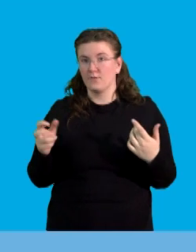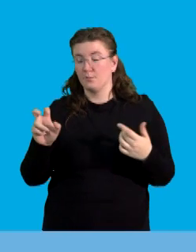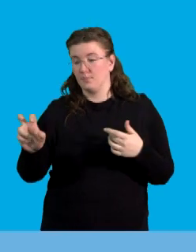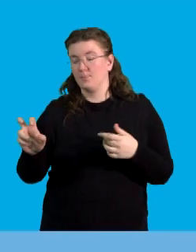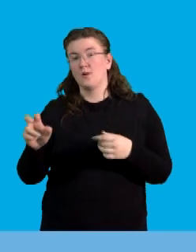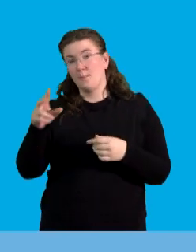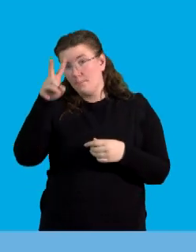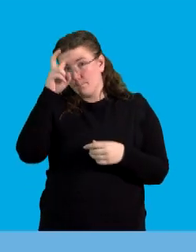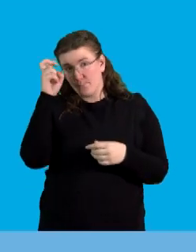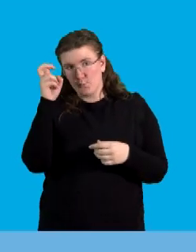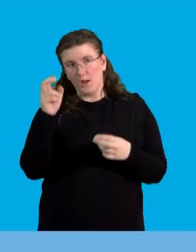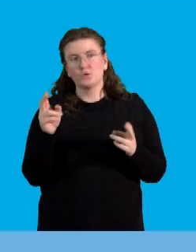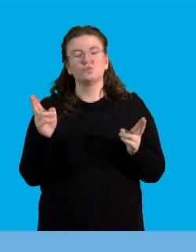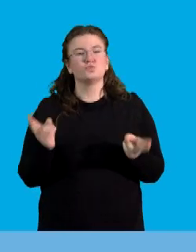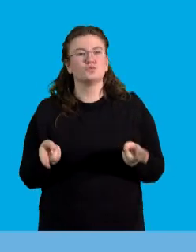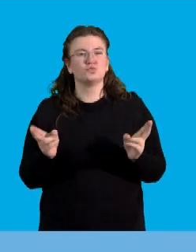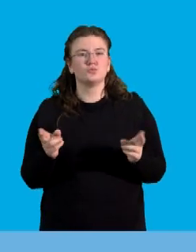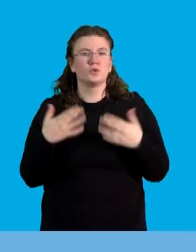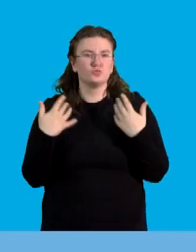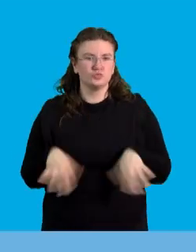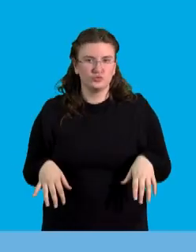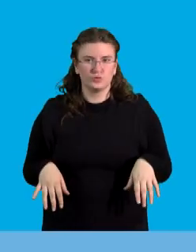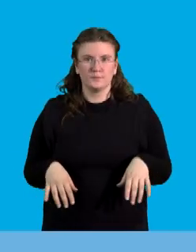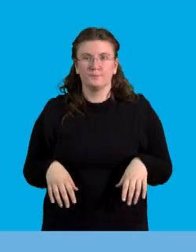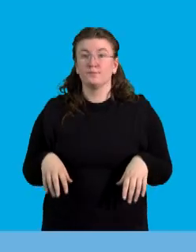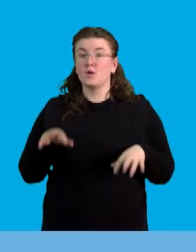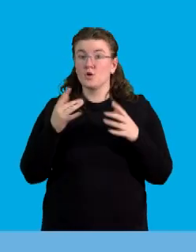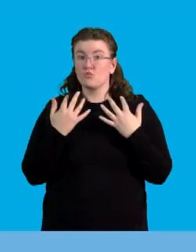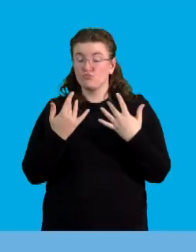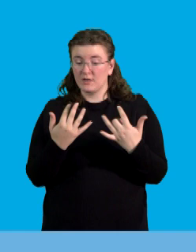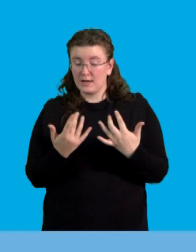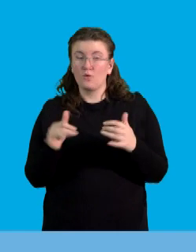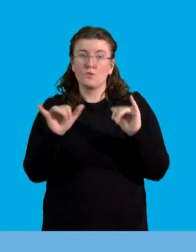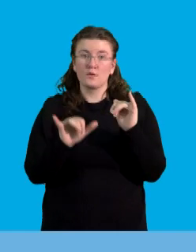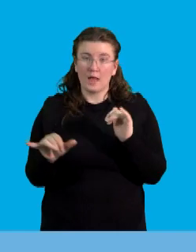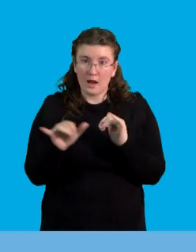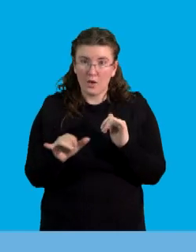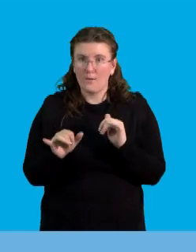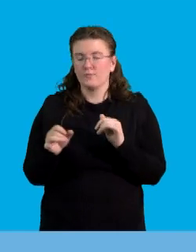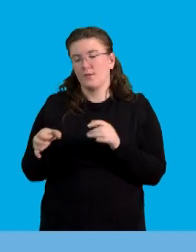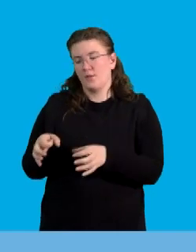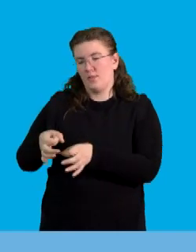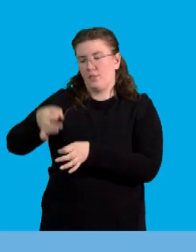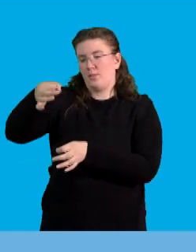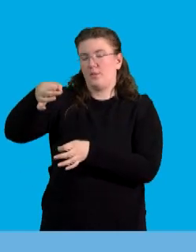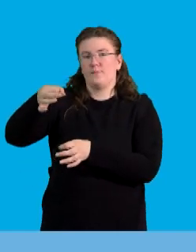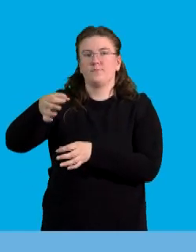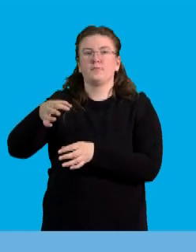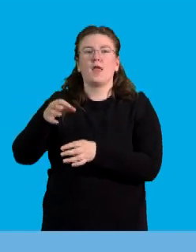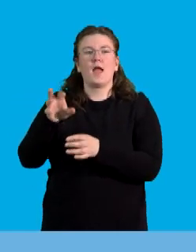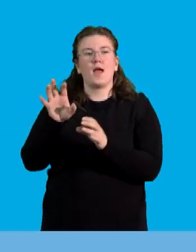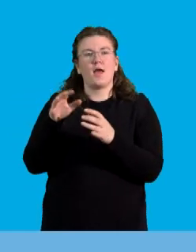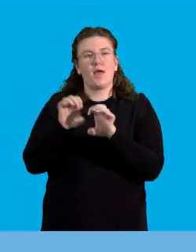is blue, and also has an earth wire, which is green and yellow. So on this particular diagram that we have